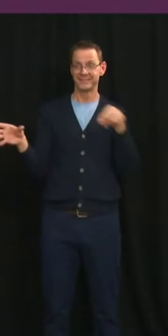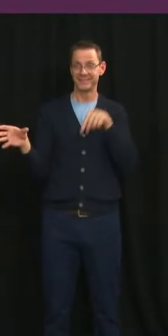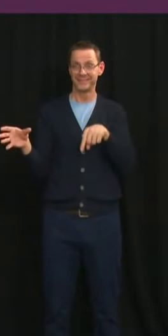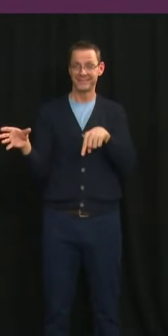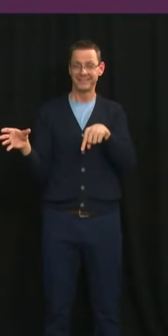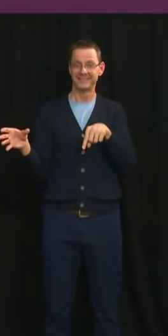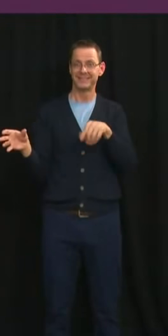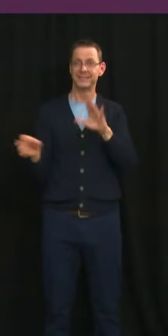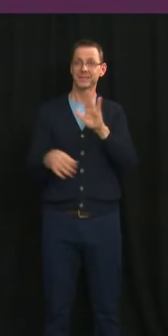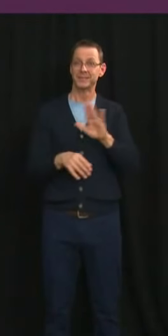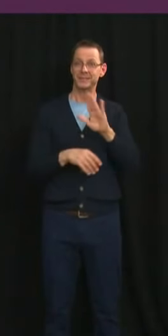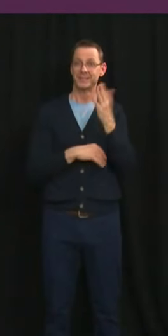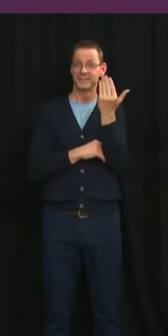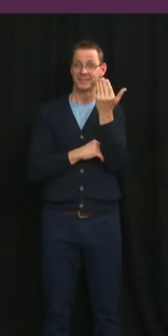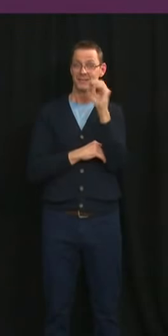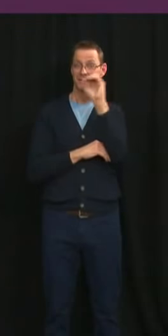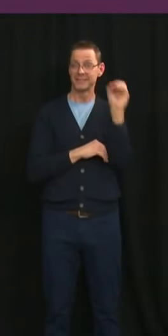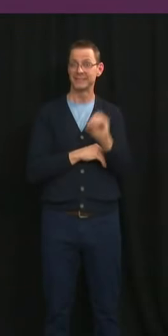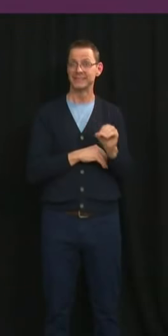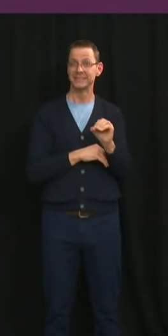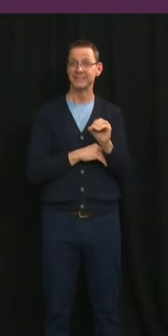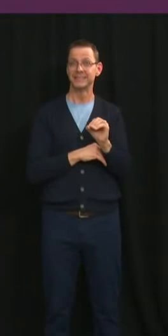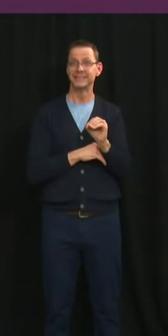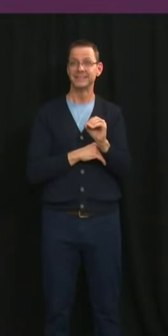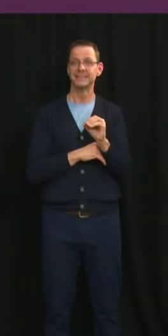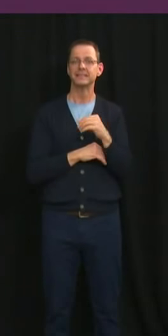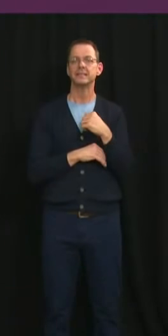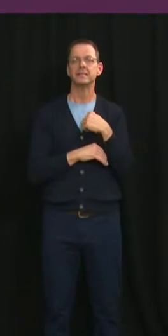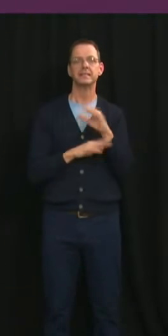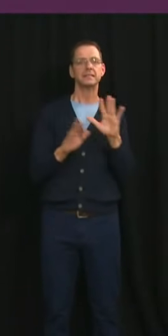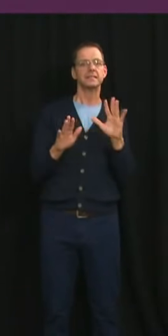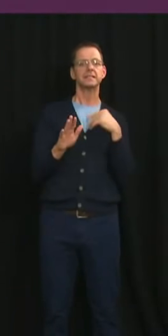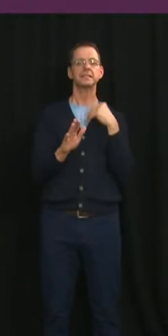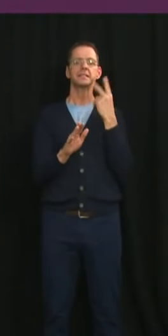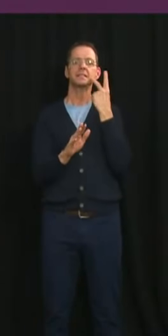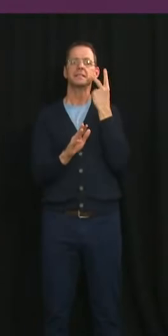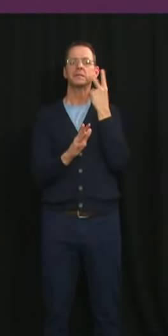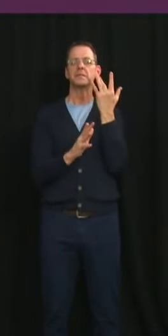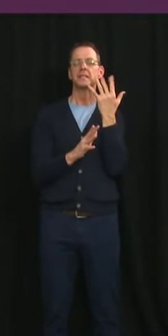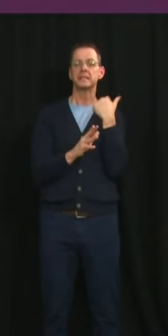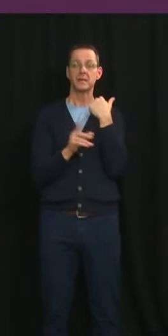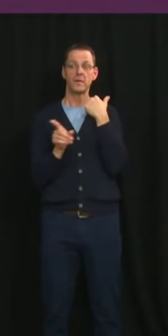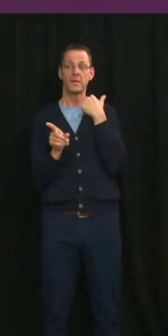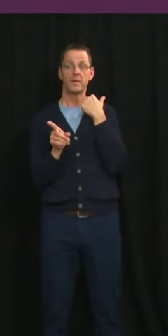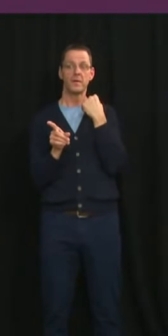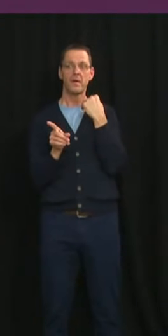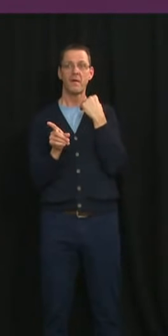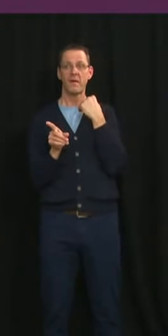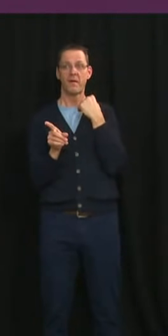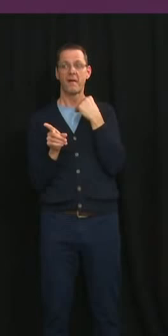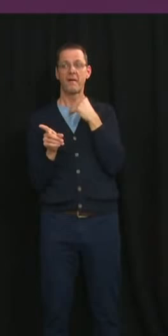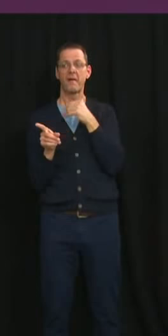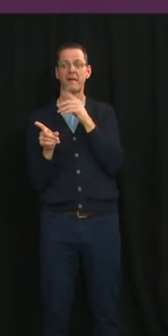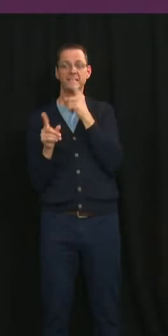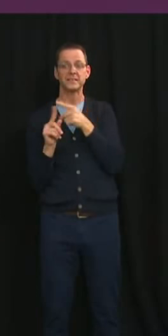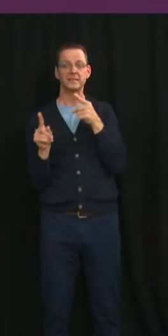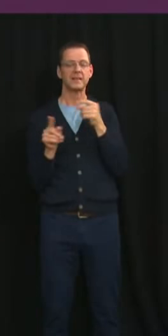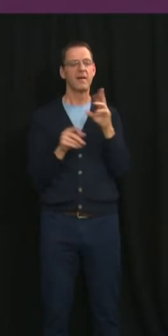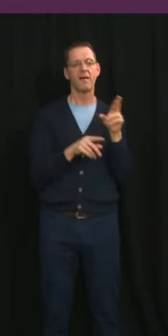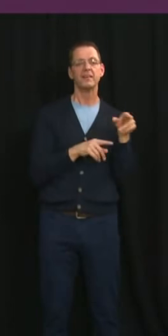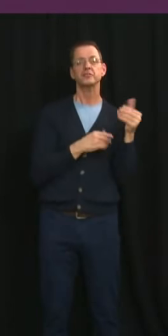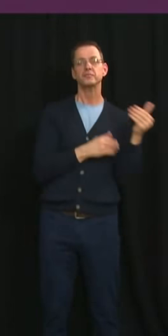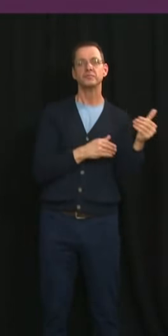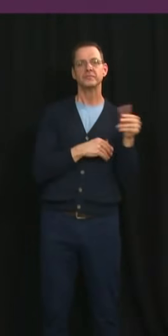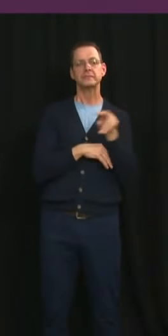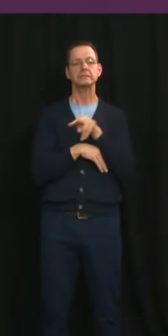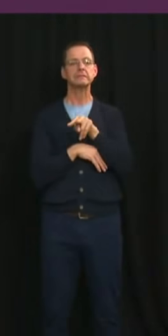And now that we're 5 months into vaccines being used here and around the world, I think that it's increasing the